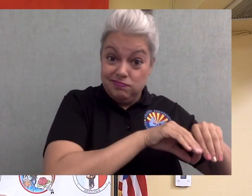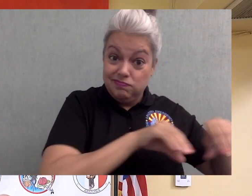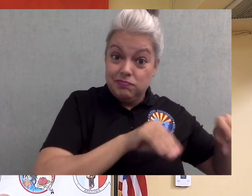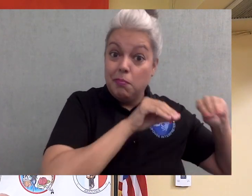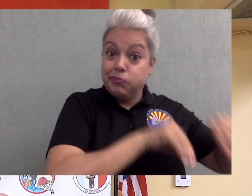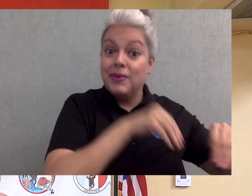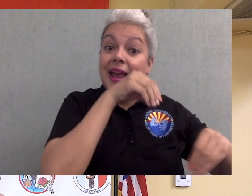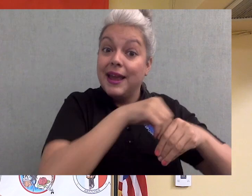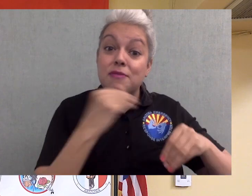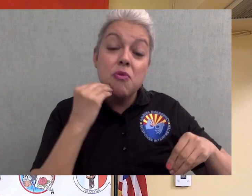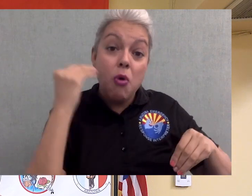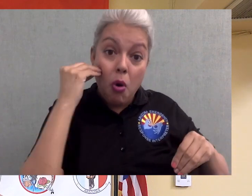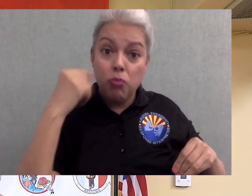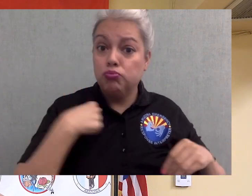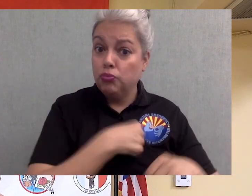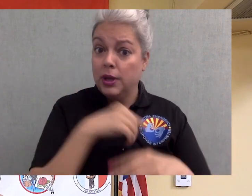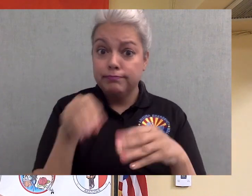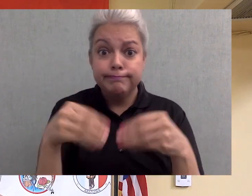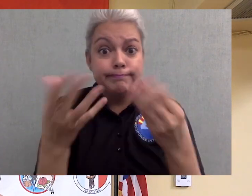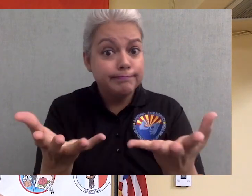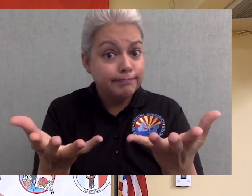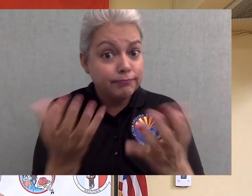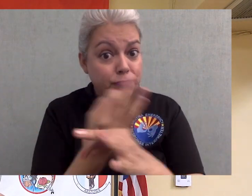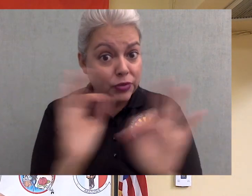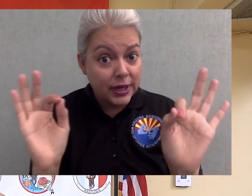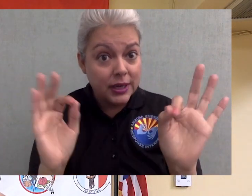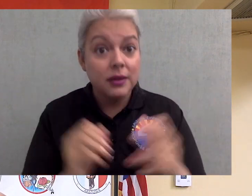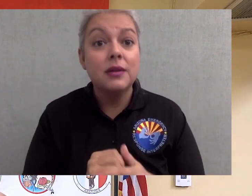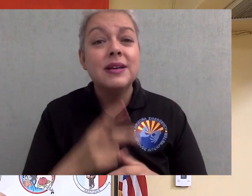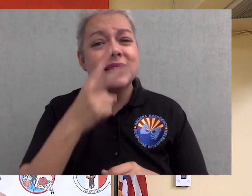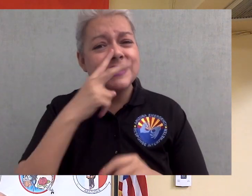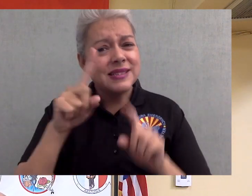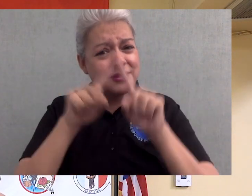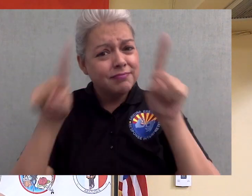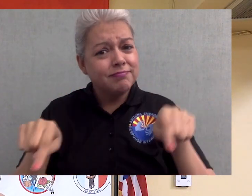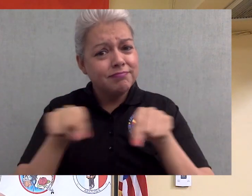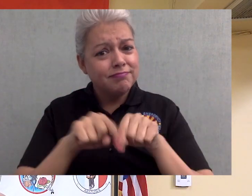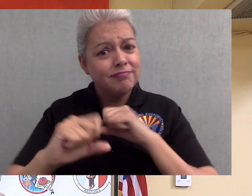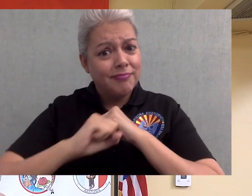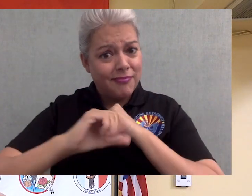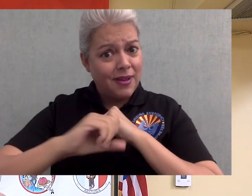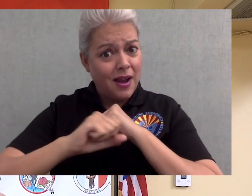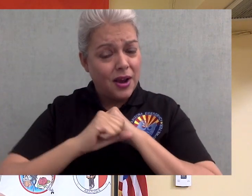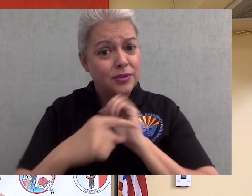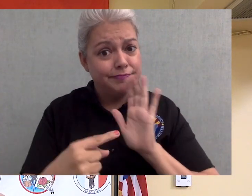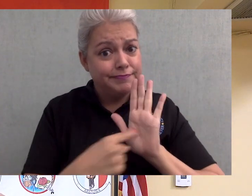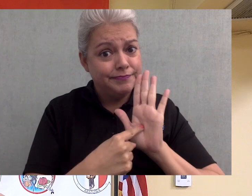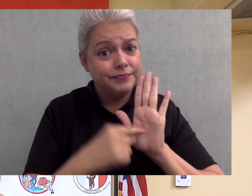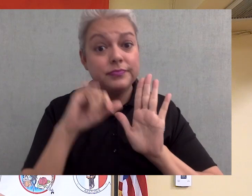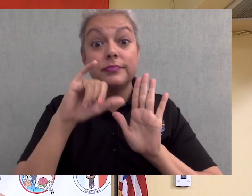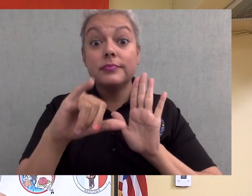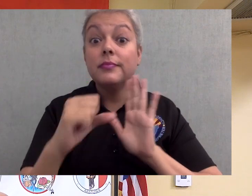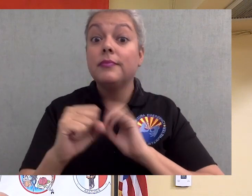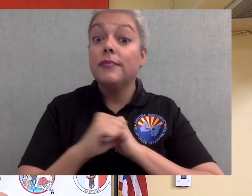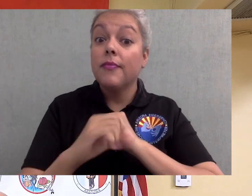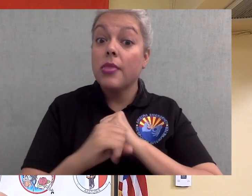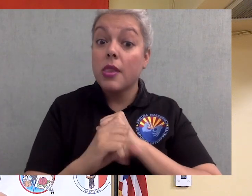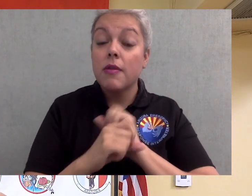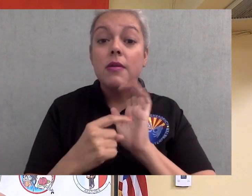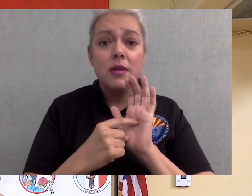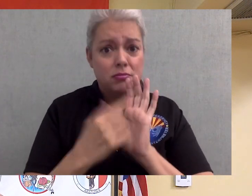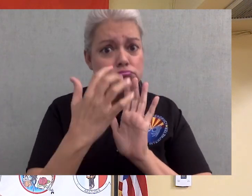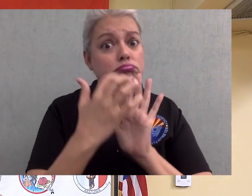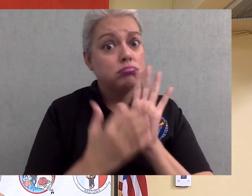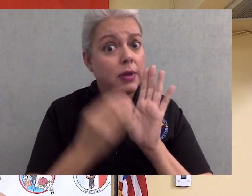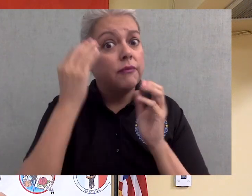You would have received, if you haven't seen it, this is one of the flyers that have been handed out or mailed to you. This flyer has a lot of